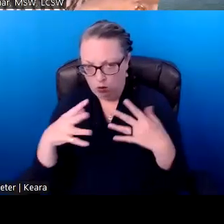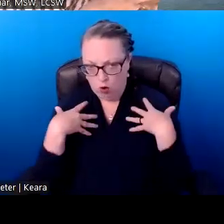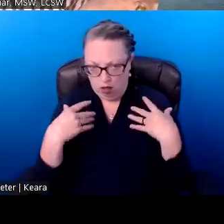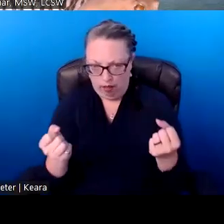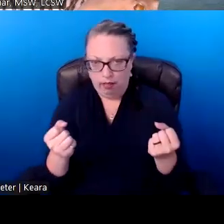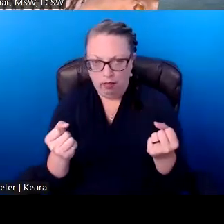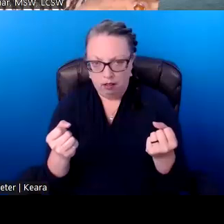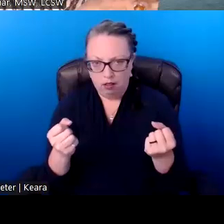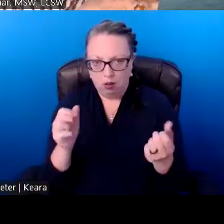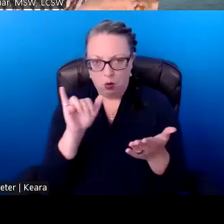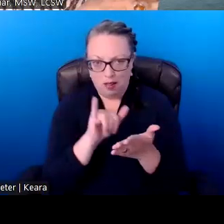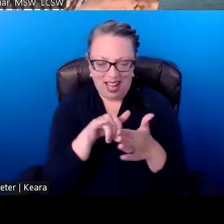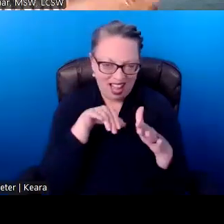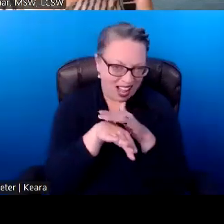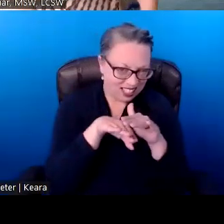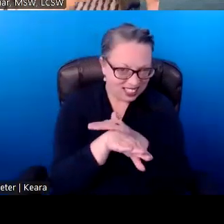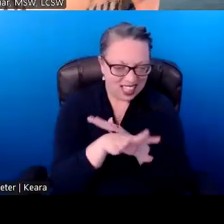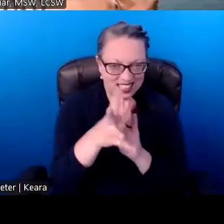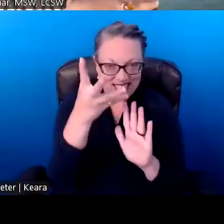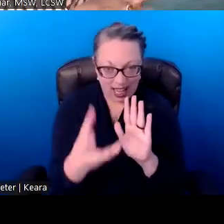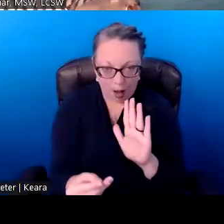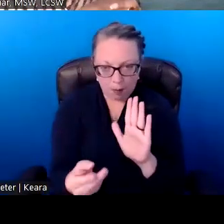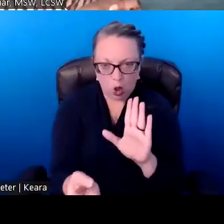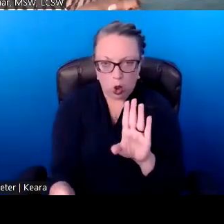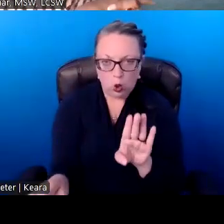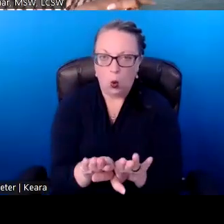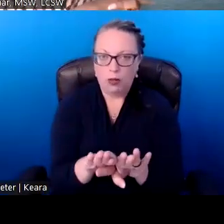and timeliness gap. And yes,